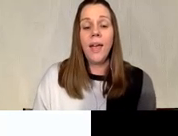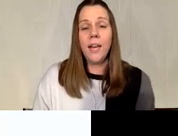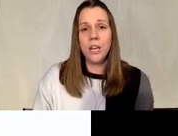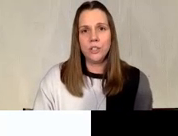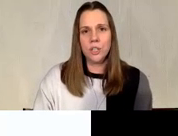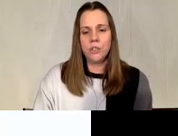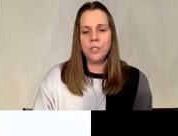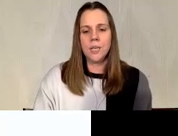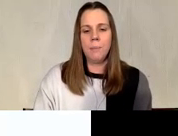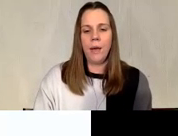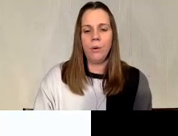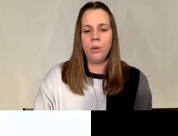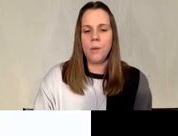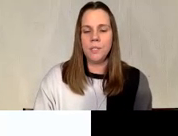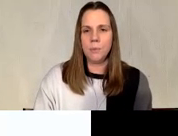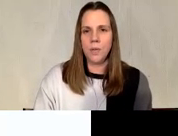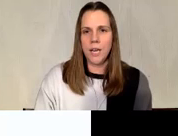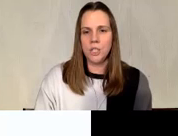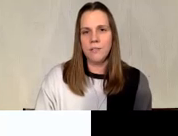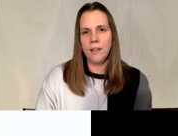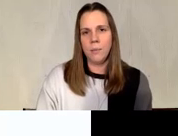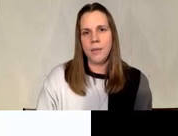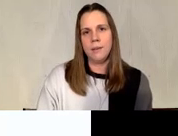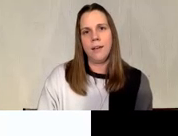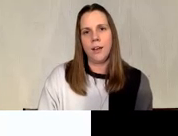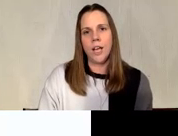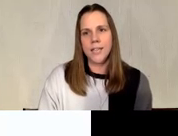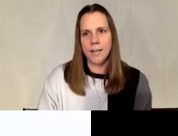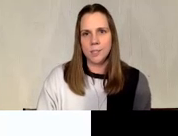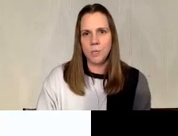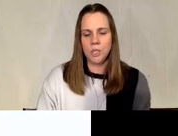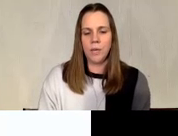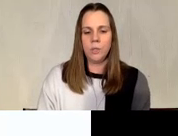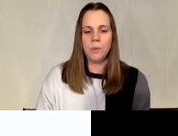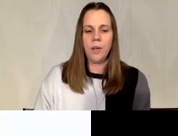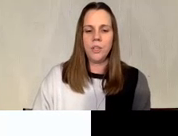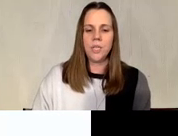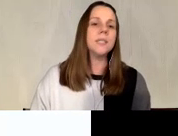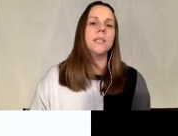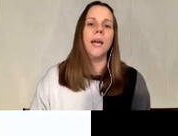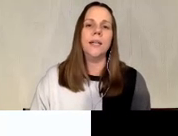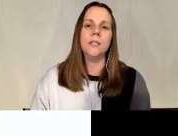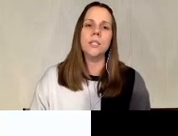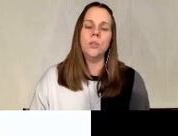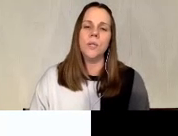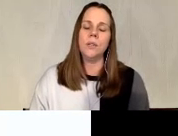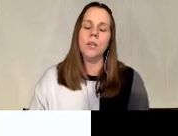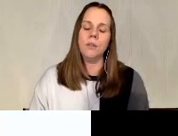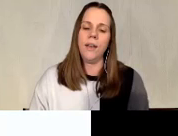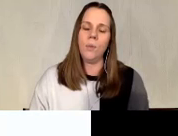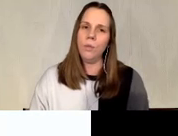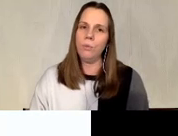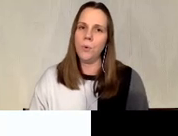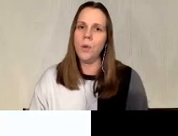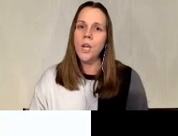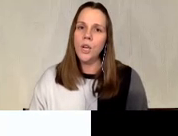you have any concerns about your baby's communication development, contact a speech and language pathologist. And you can